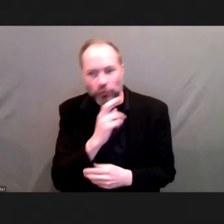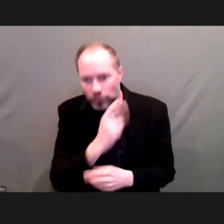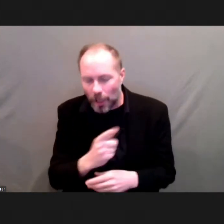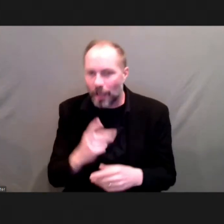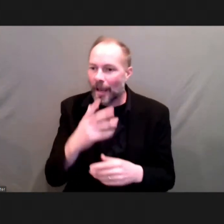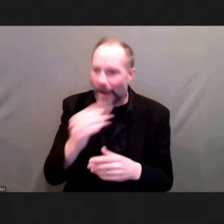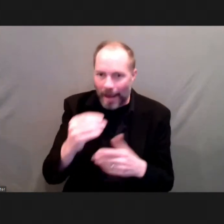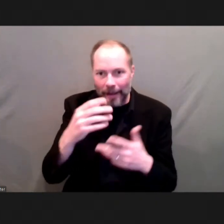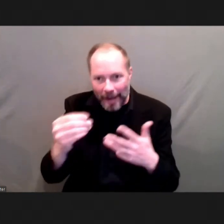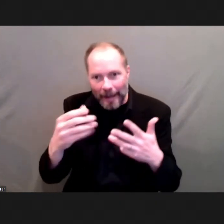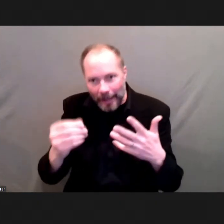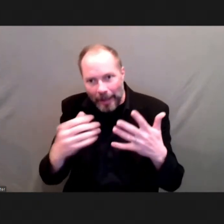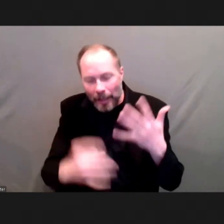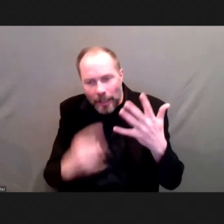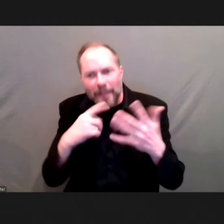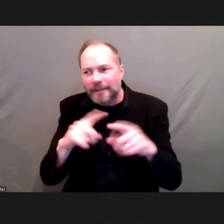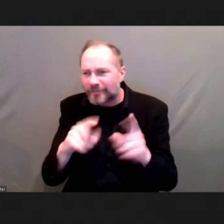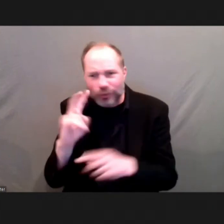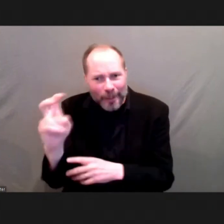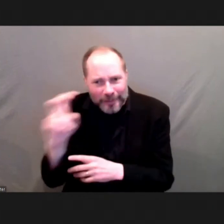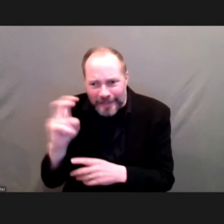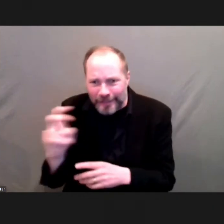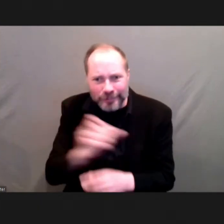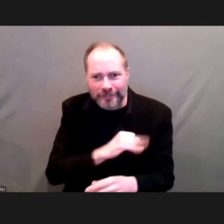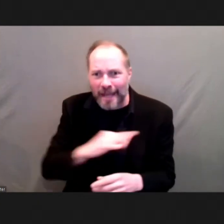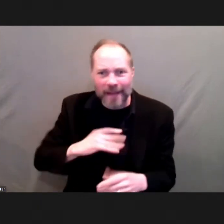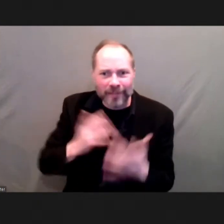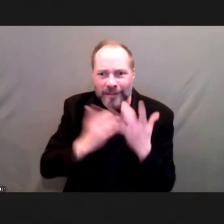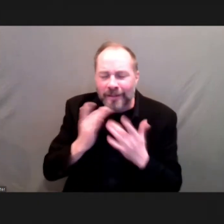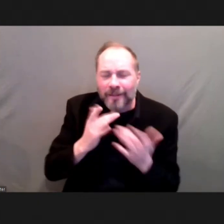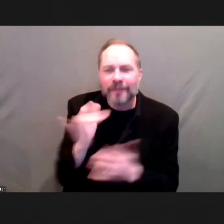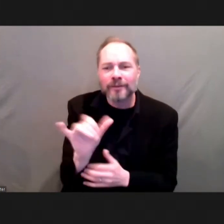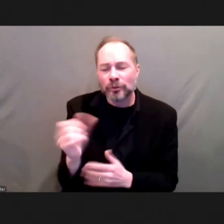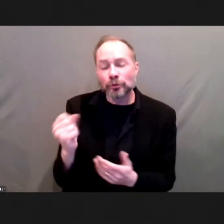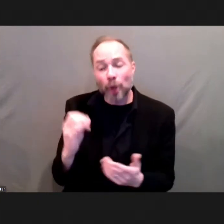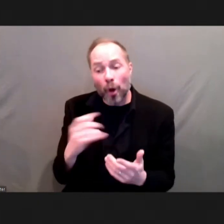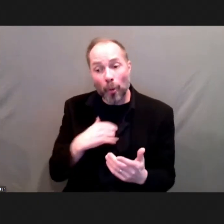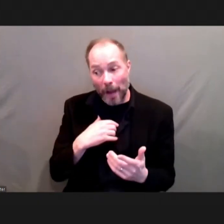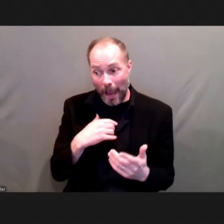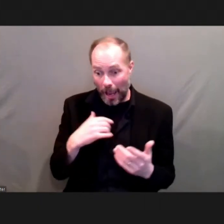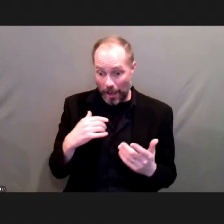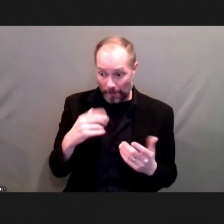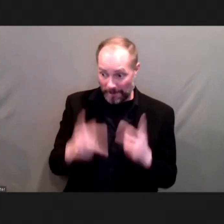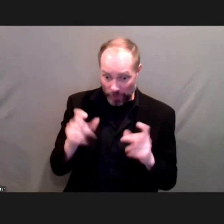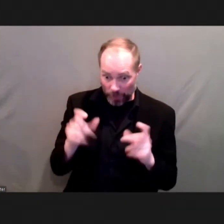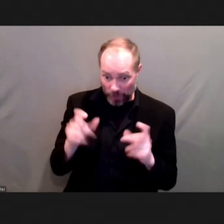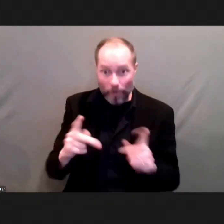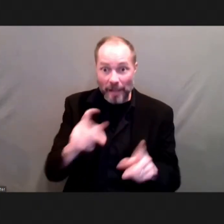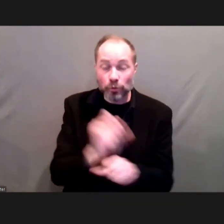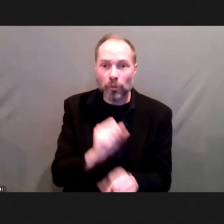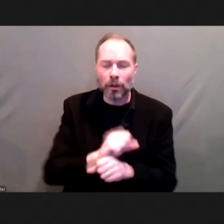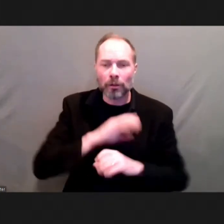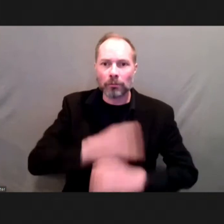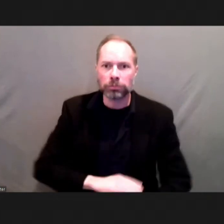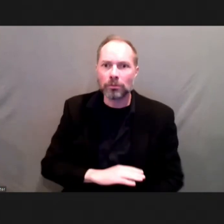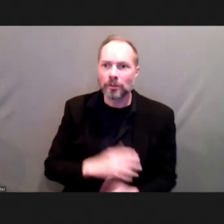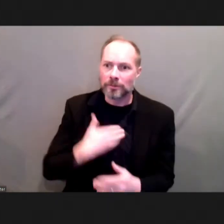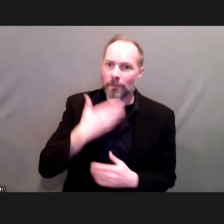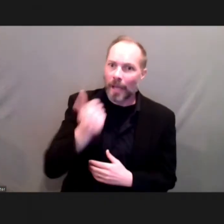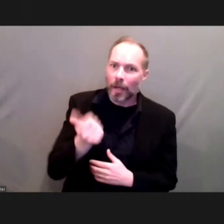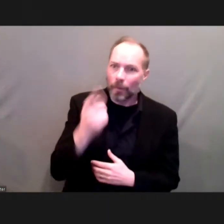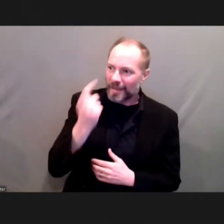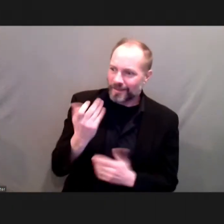healthcare, transportation, and having folks be able to return back to work because they're feeling better, they have